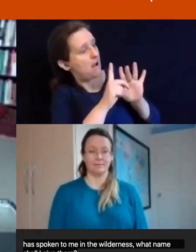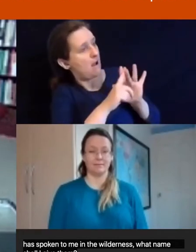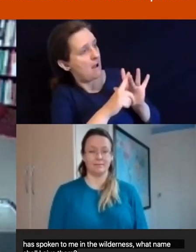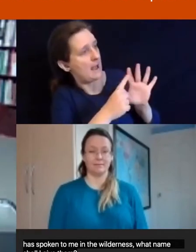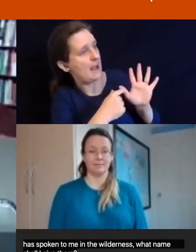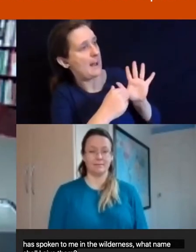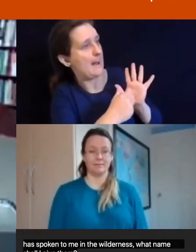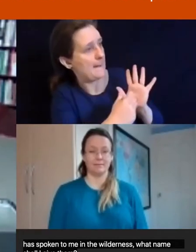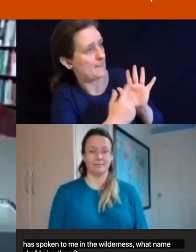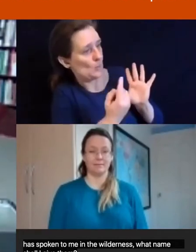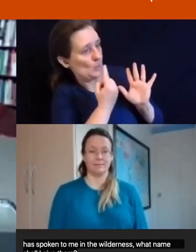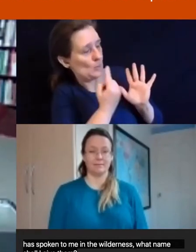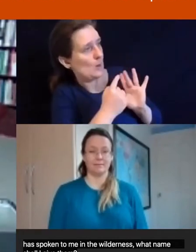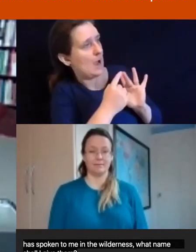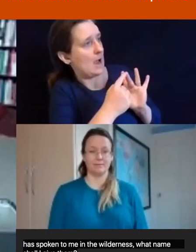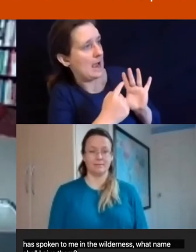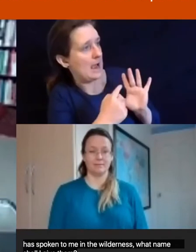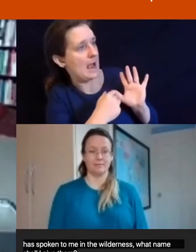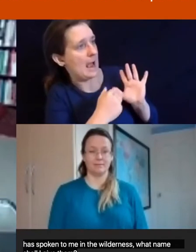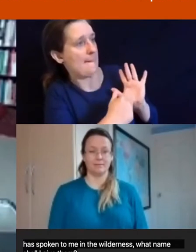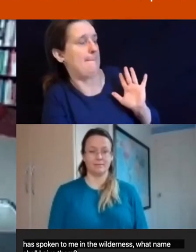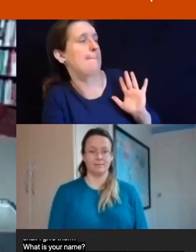who I am.